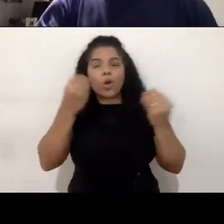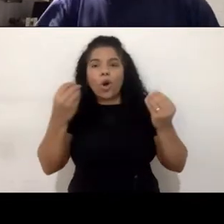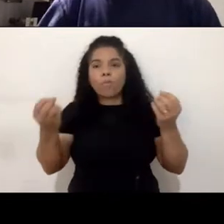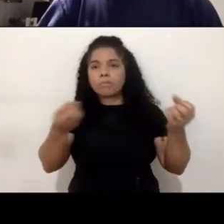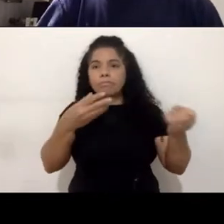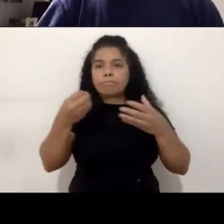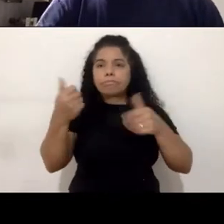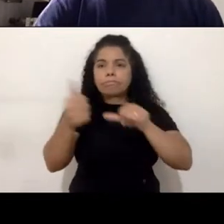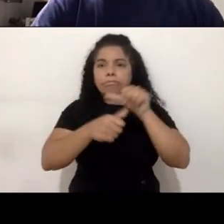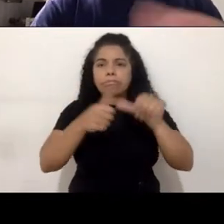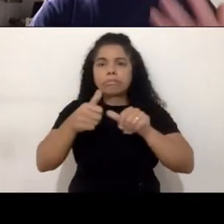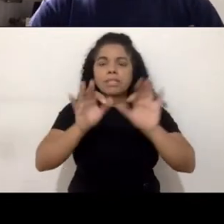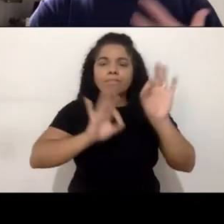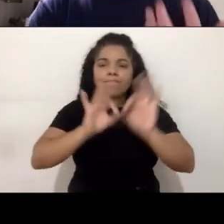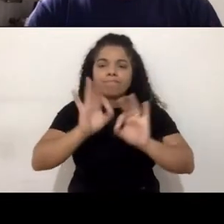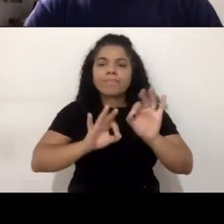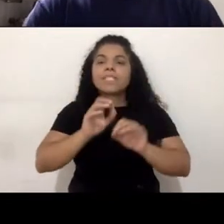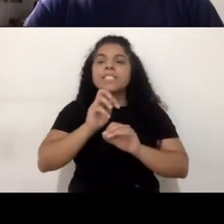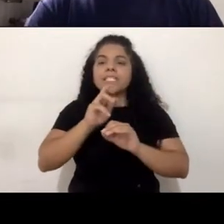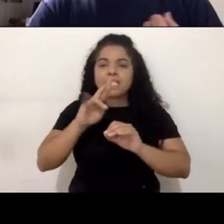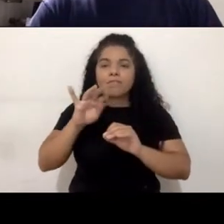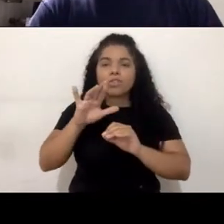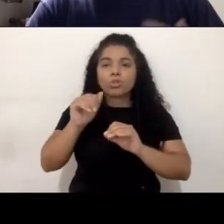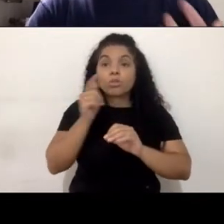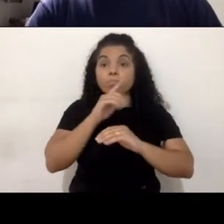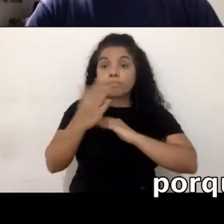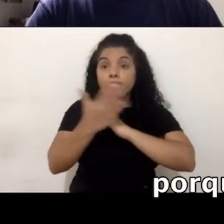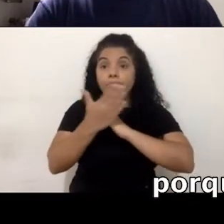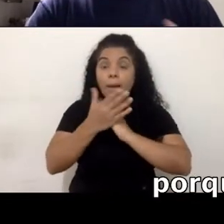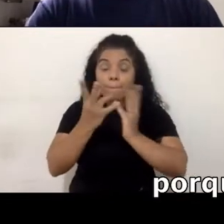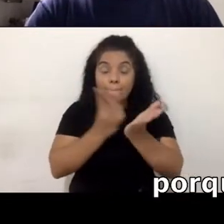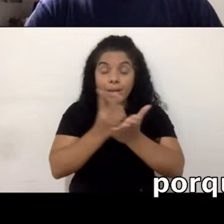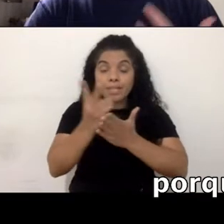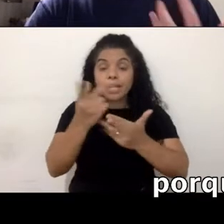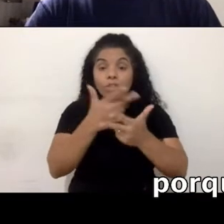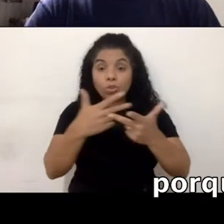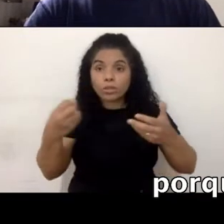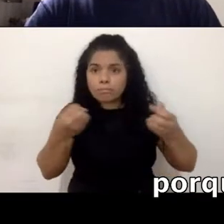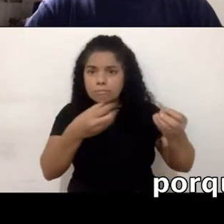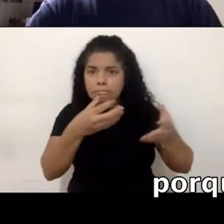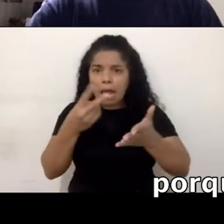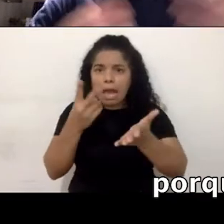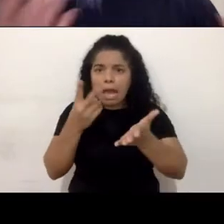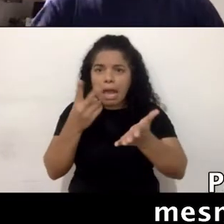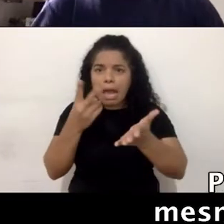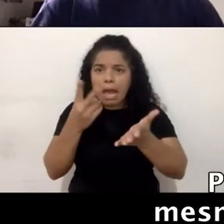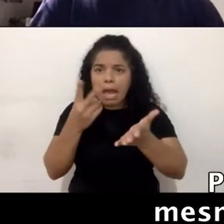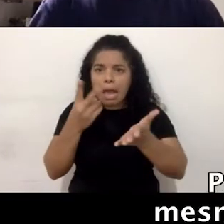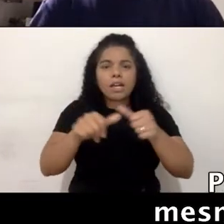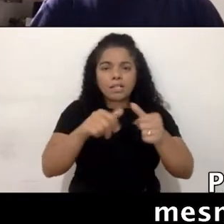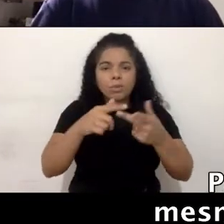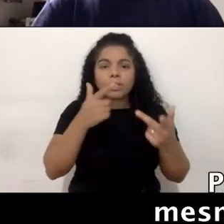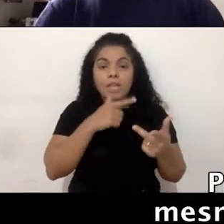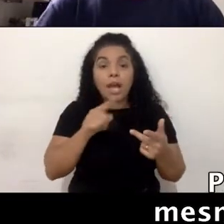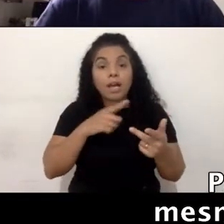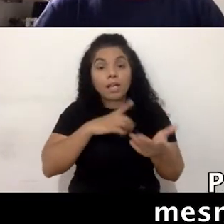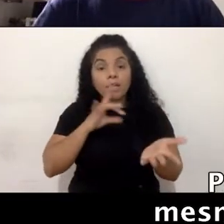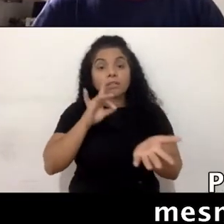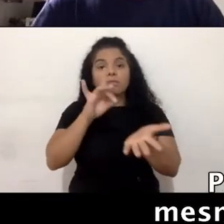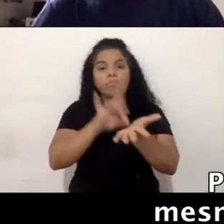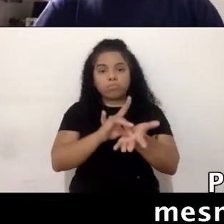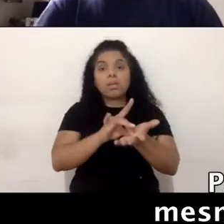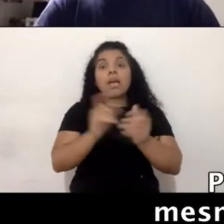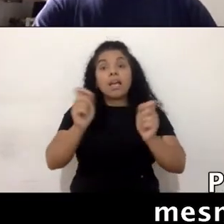also which in turn makes it easier to keep things secure because we're running updated and patched software. So patching, applying